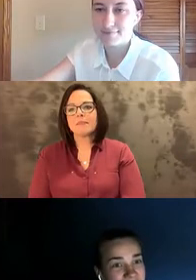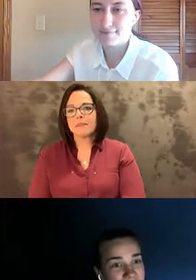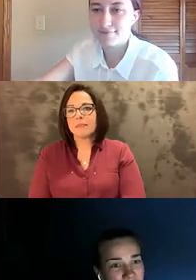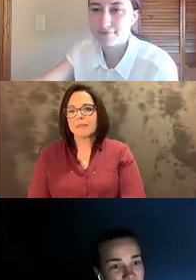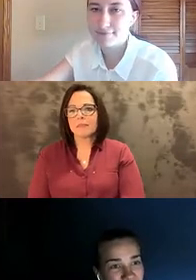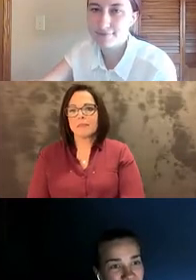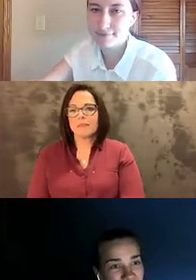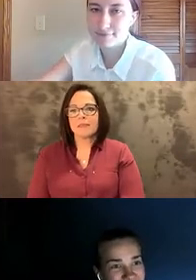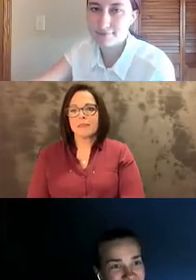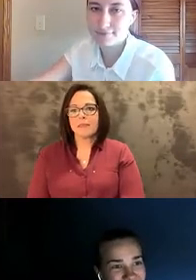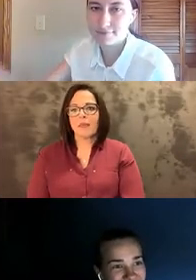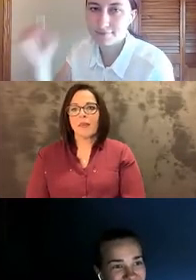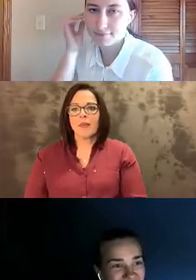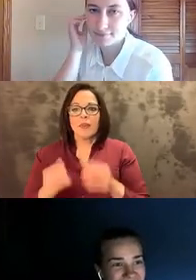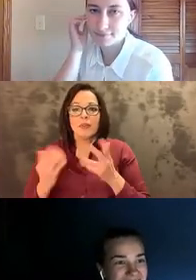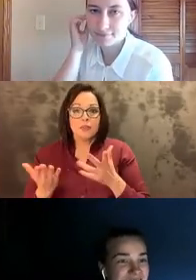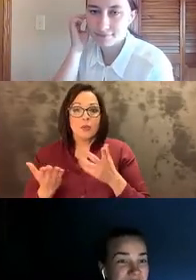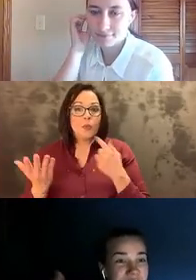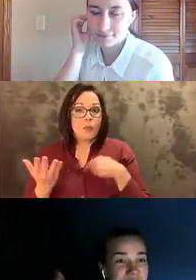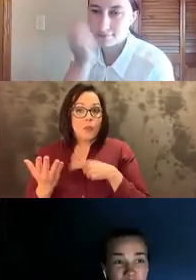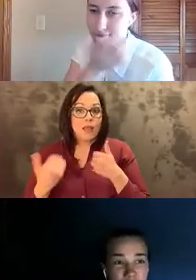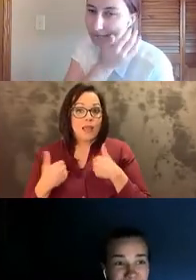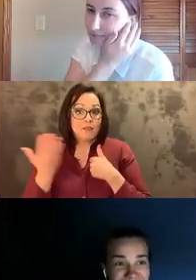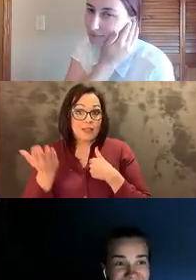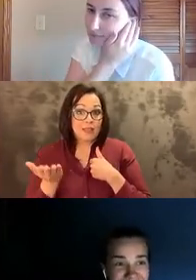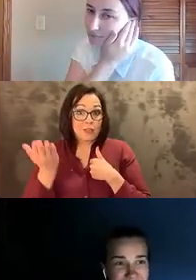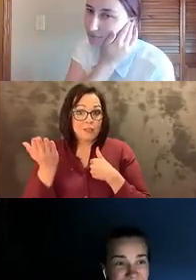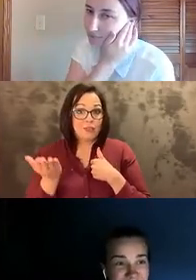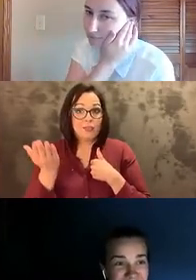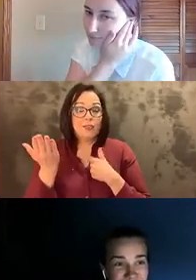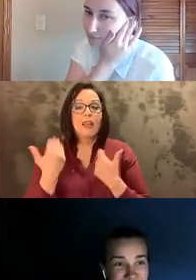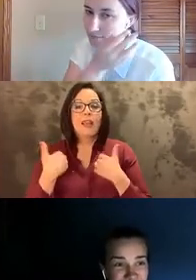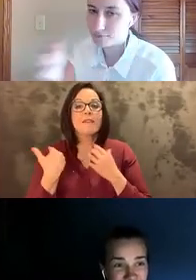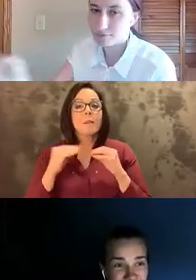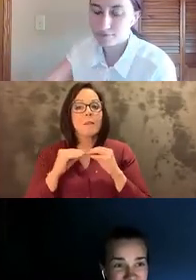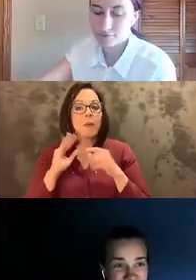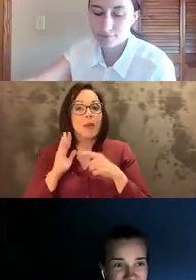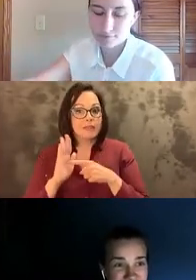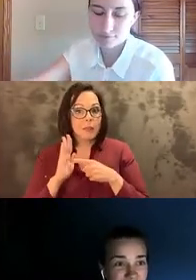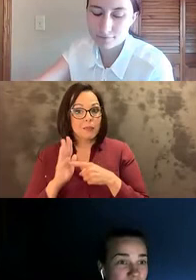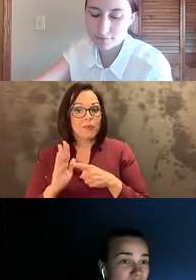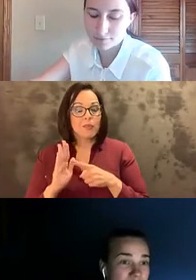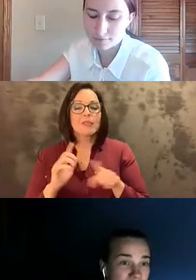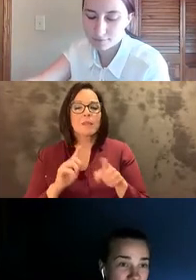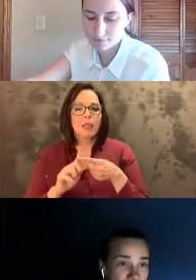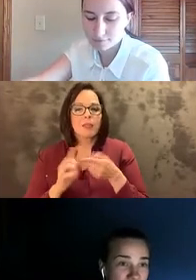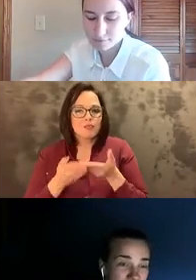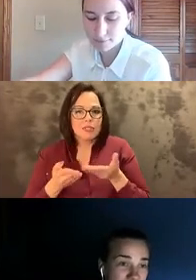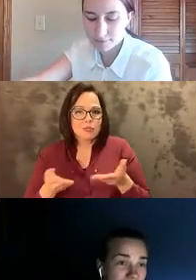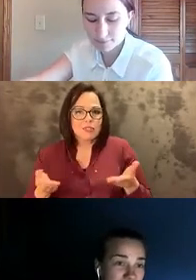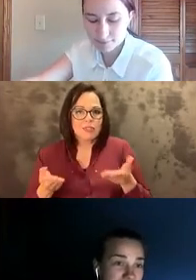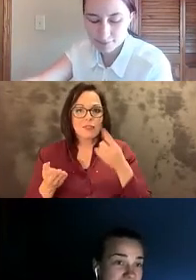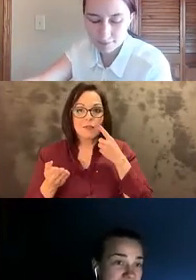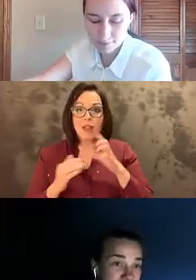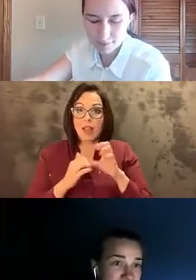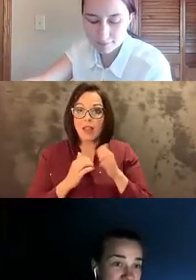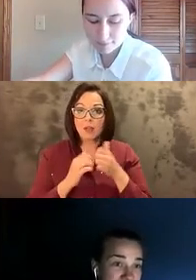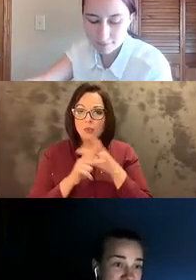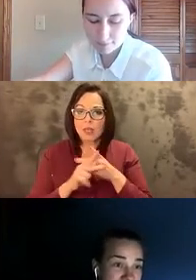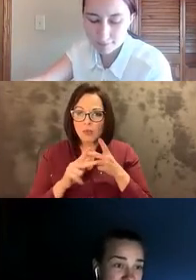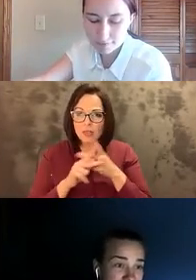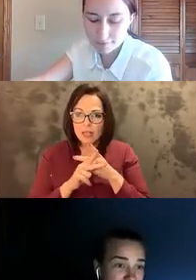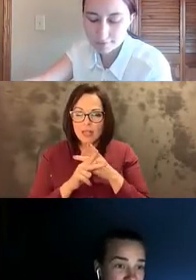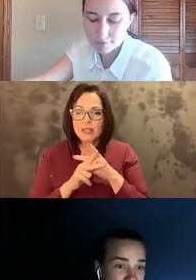So what we have here are some more examples and resources for how to calculate